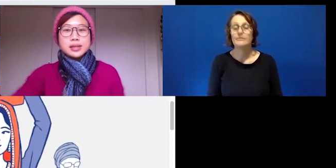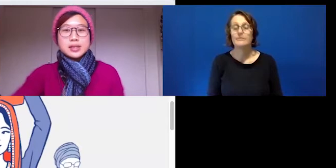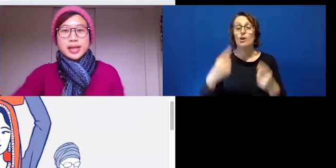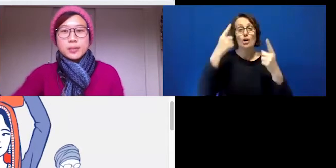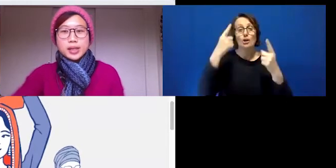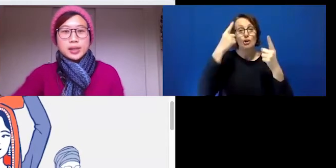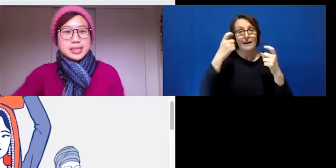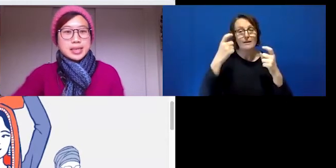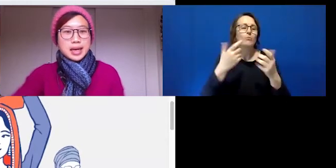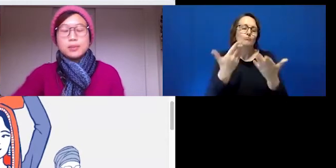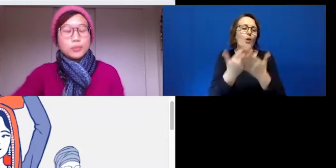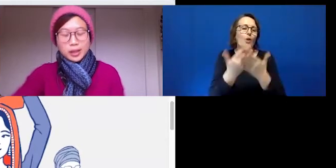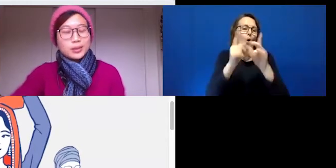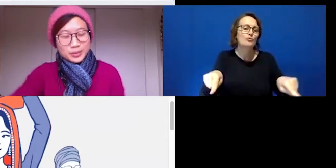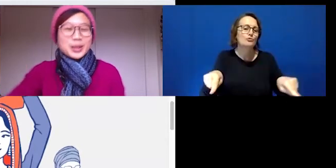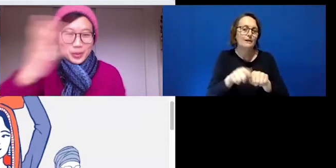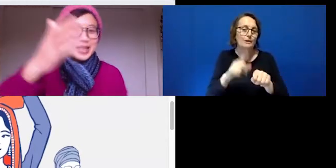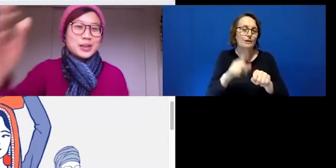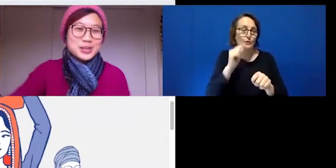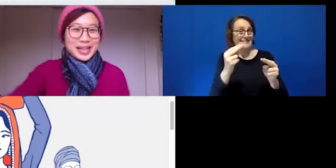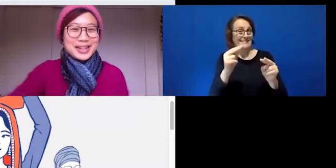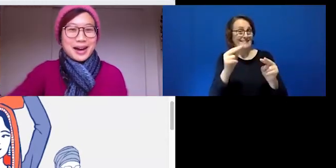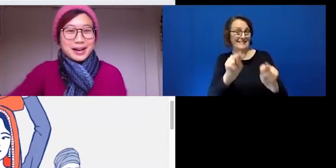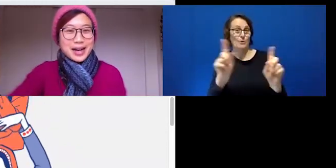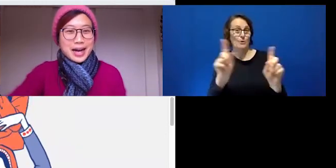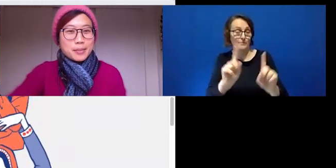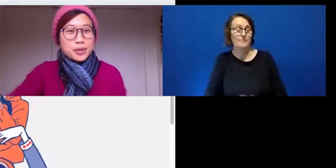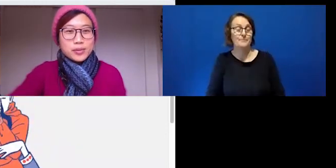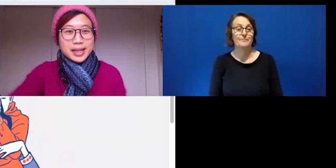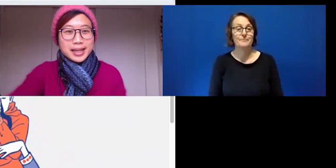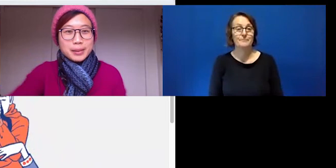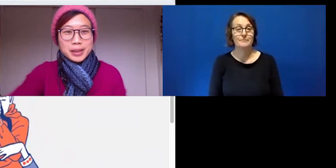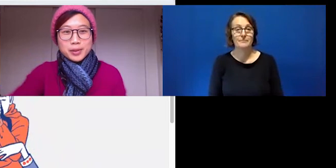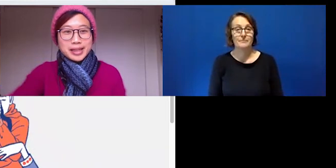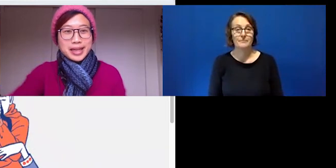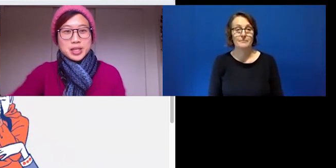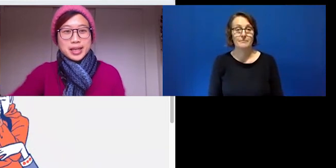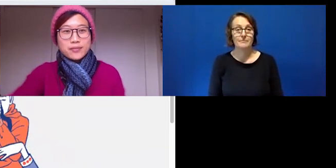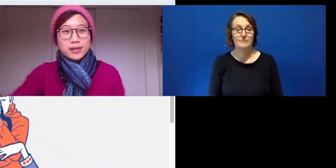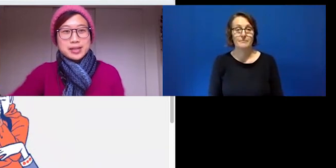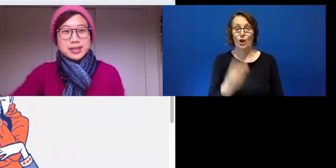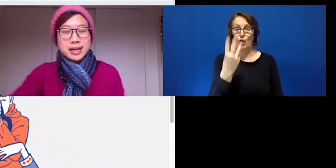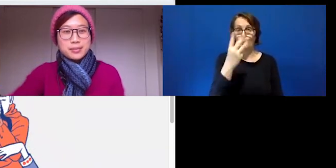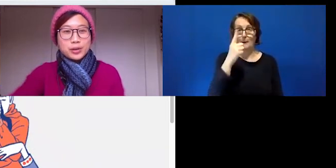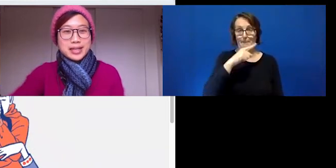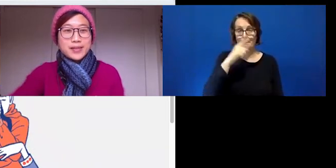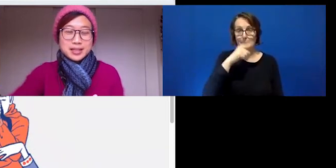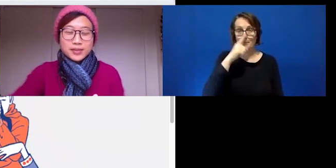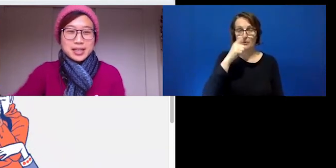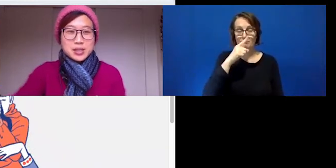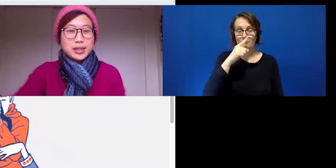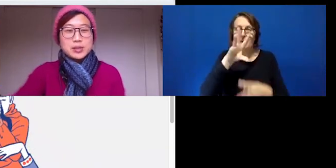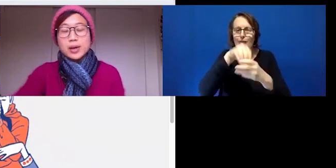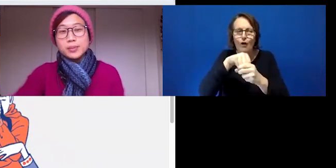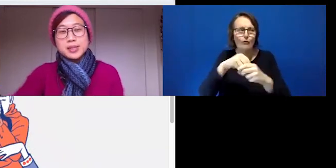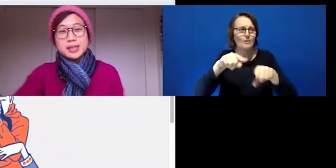so on the screen, what you can see, what is on the screen are 3 people engaging in various creative